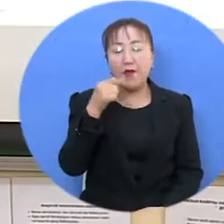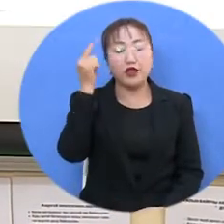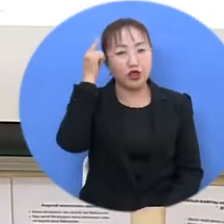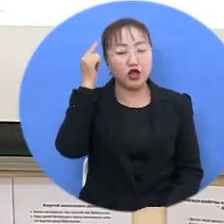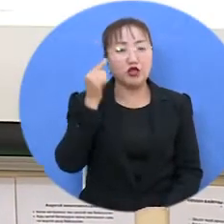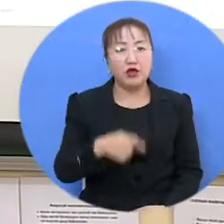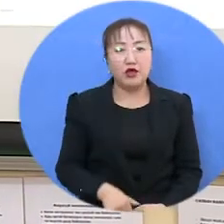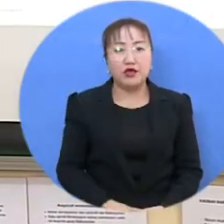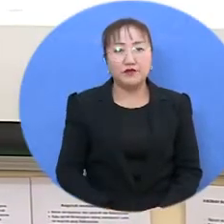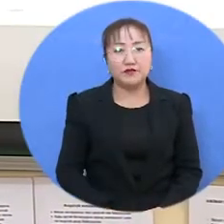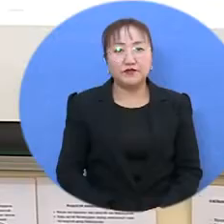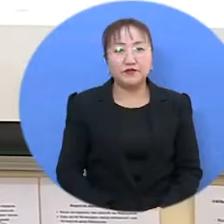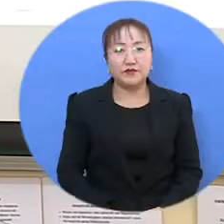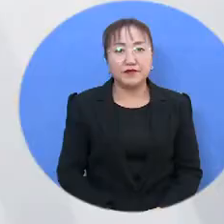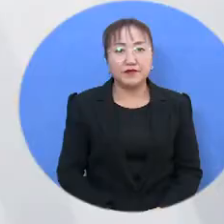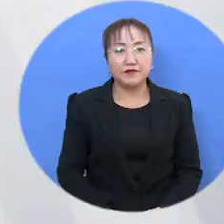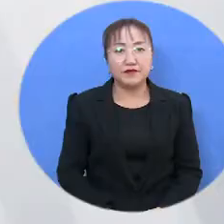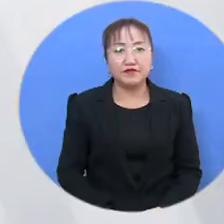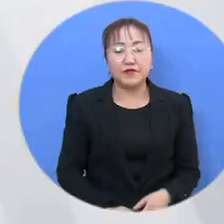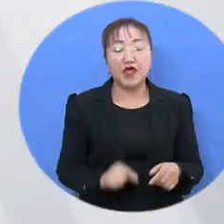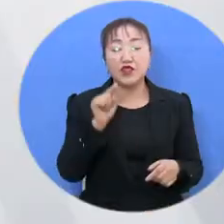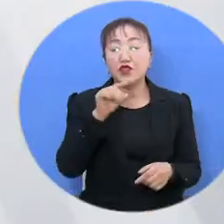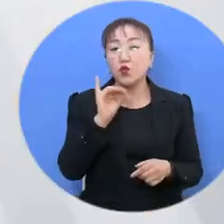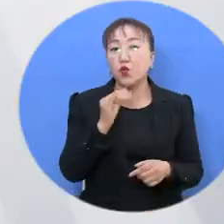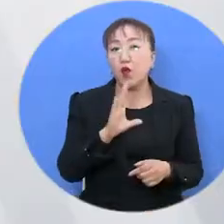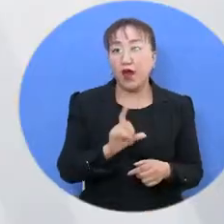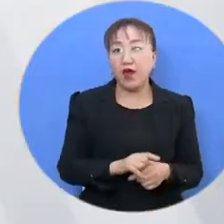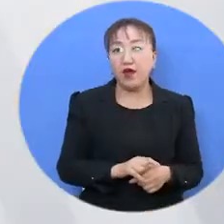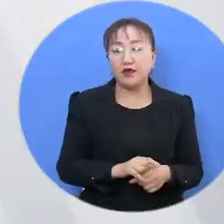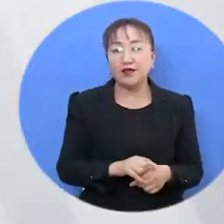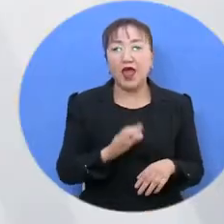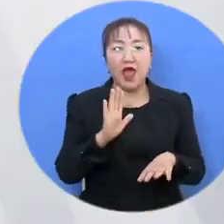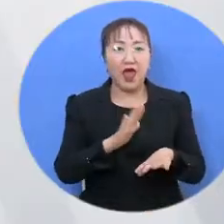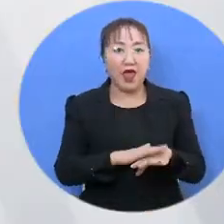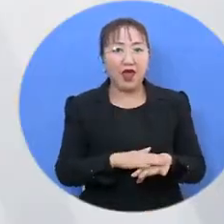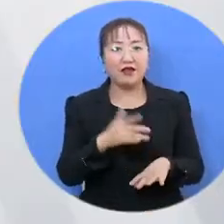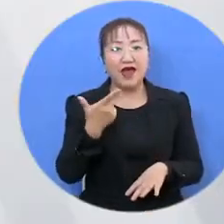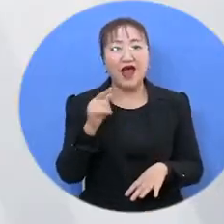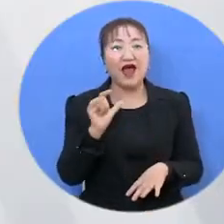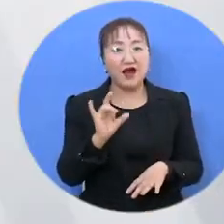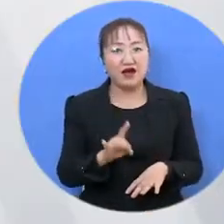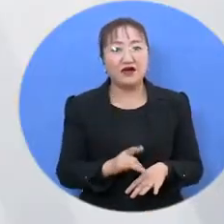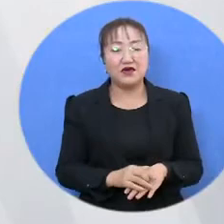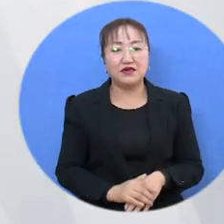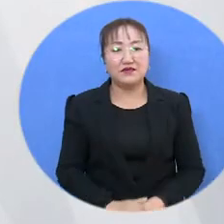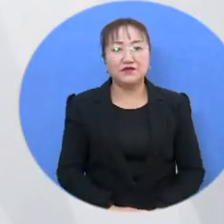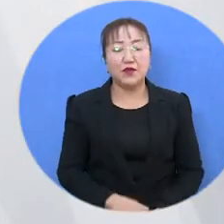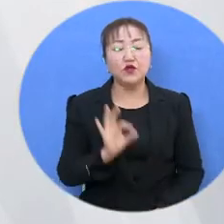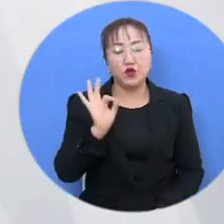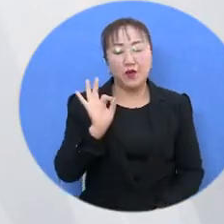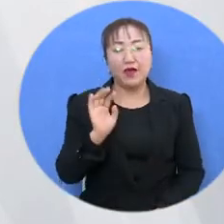are the best. Next one. What is it? It's hand. If you said hand, you're